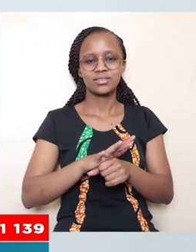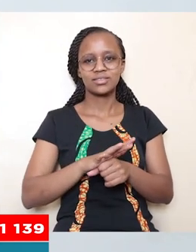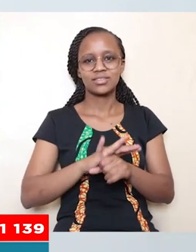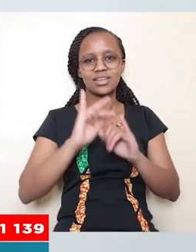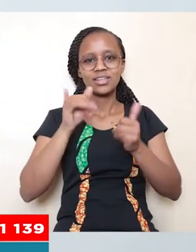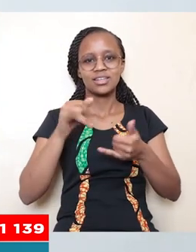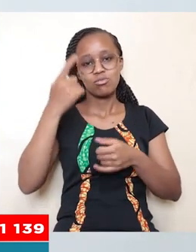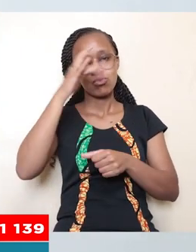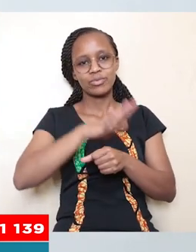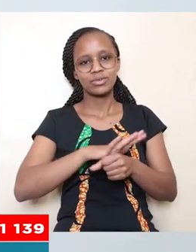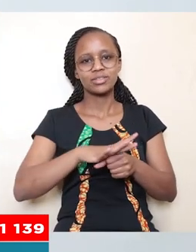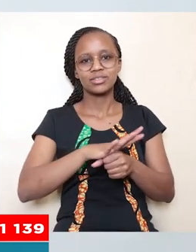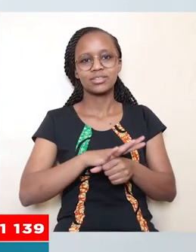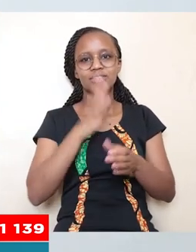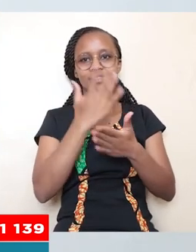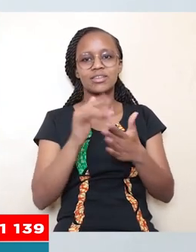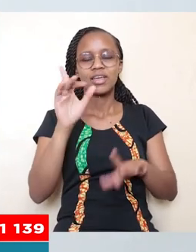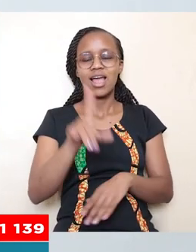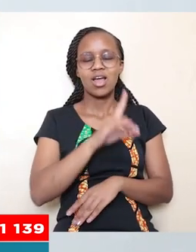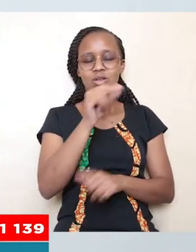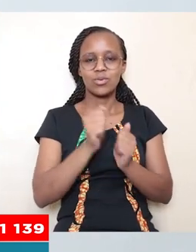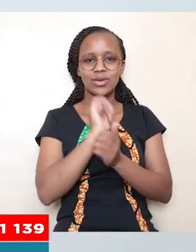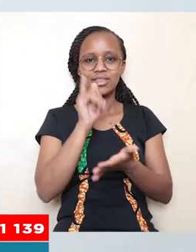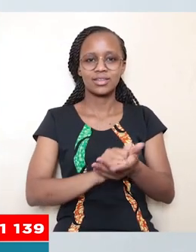New wisdom, there's something wrong with that.